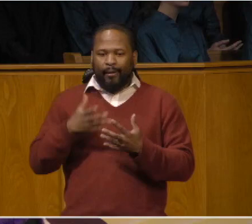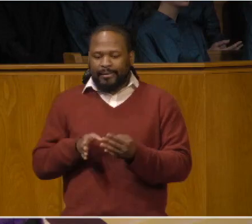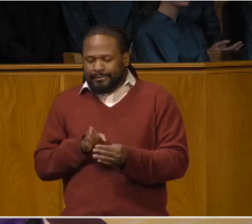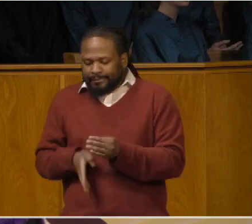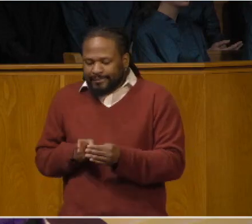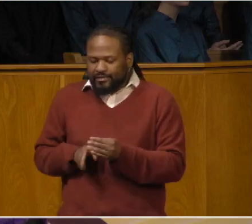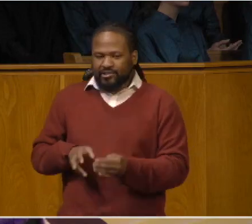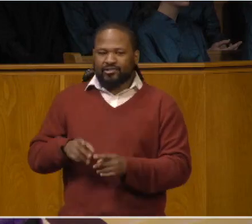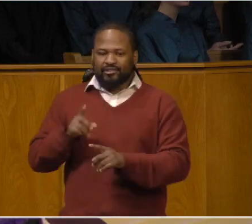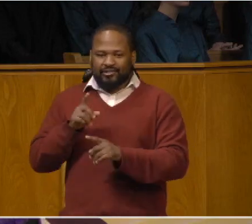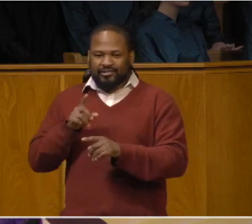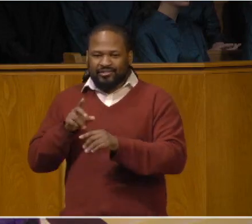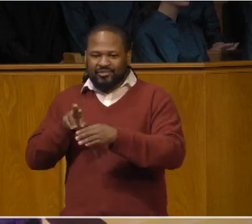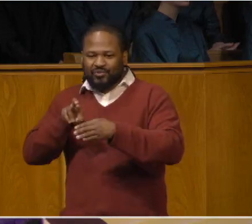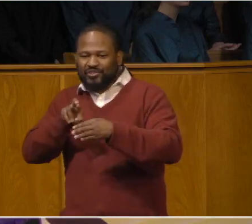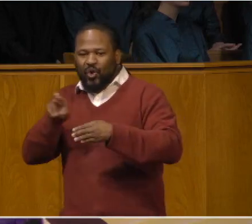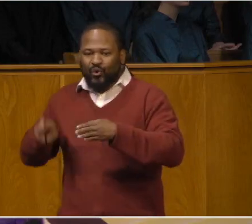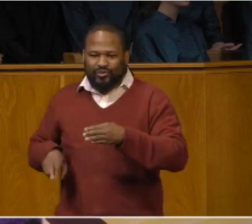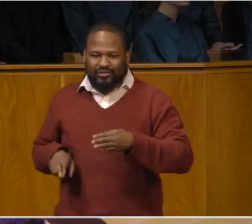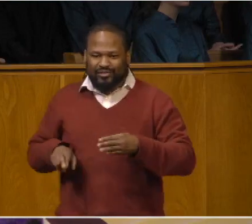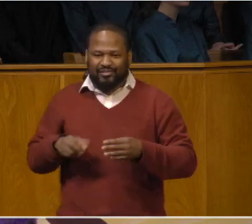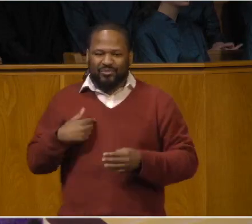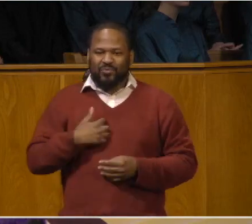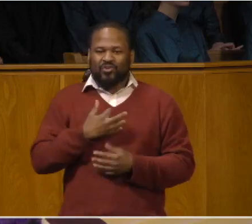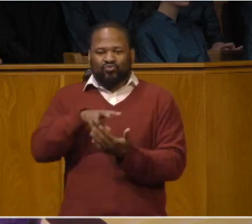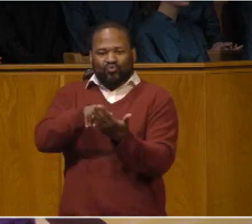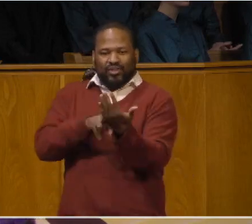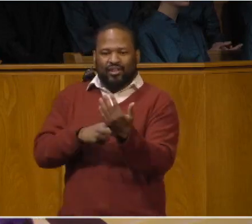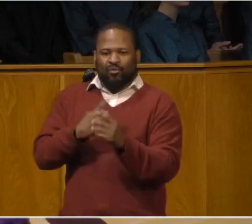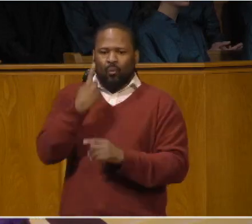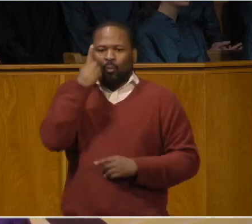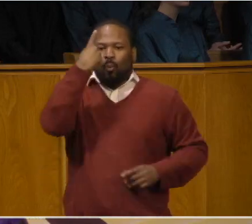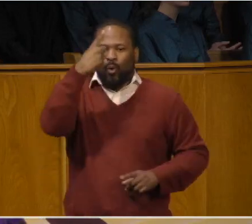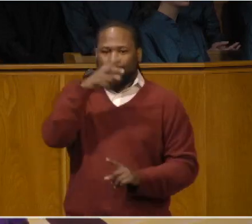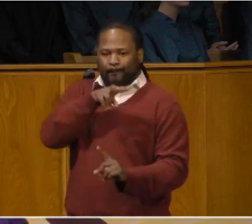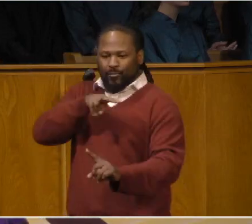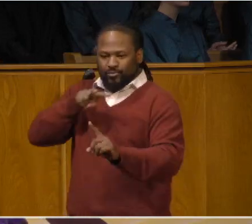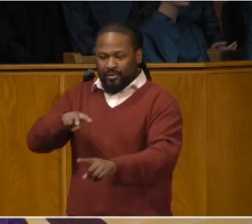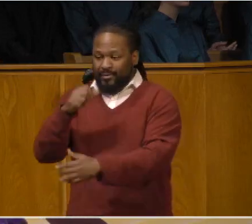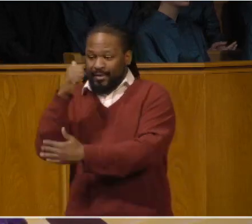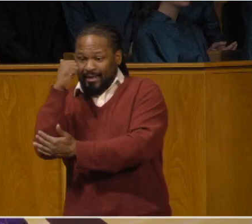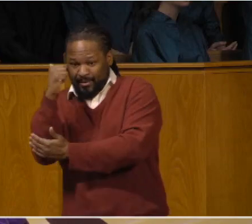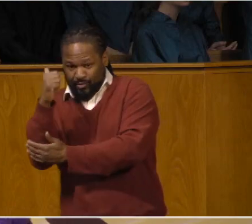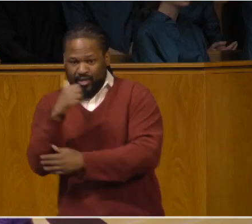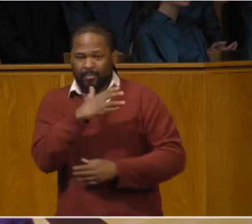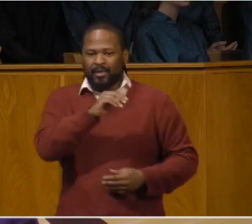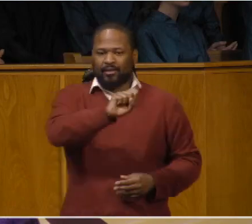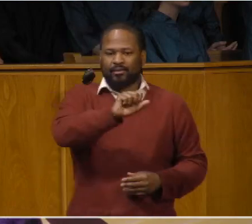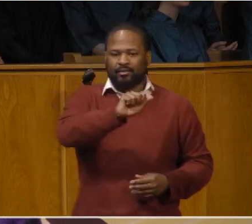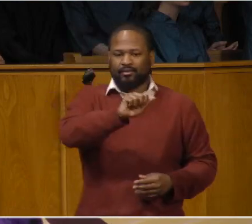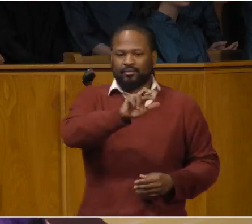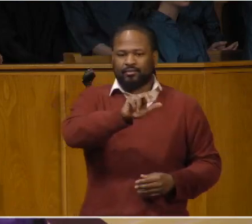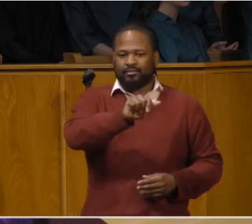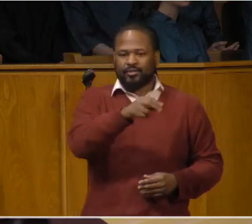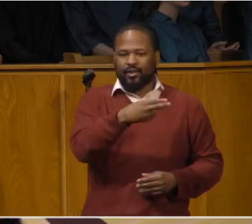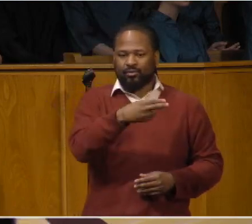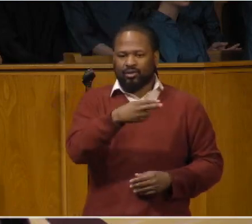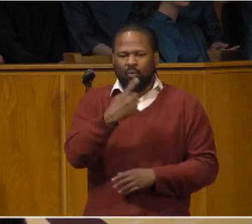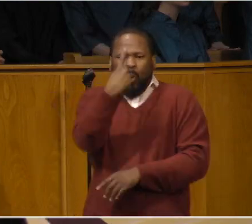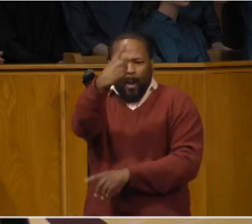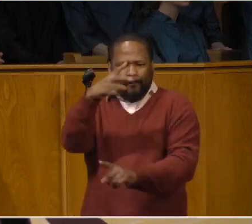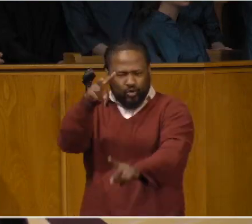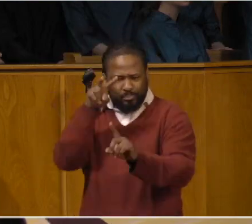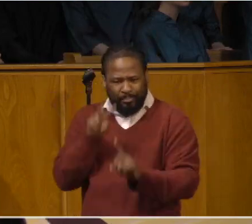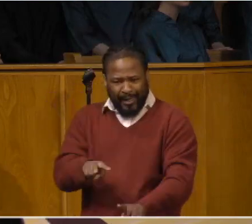and the problem is we only read it from one perspective, which is Abraham and Sarah's perspective. We don't read it in